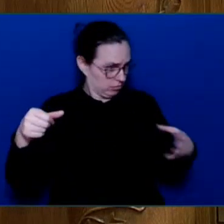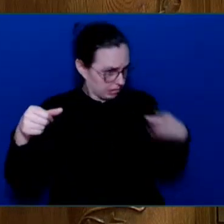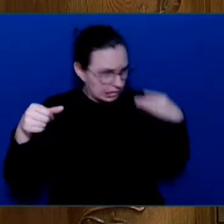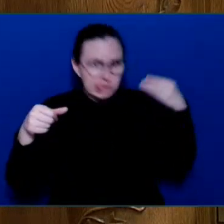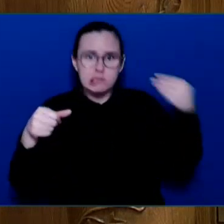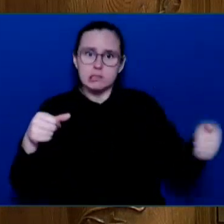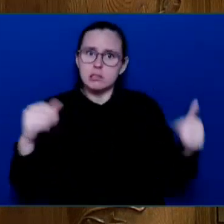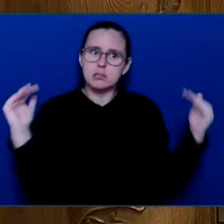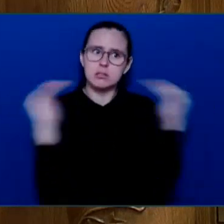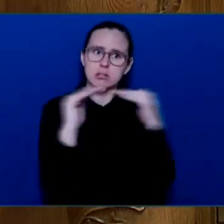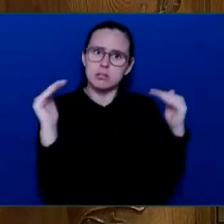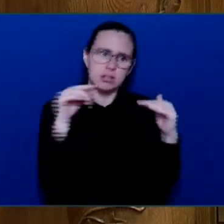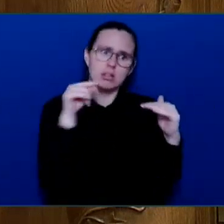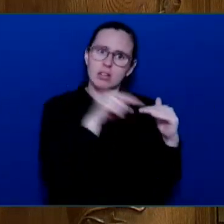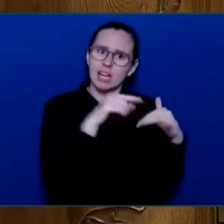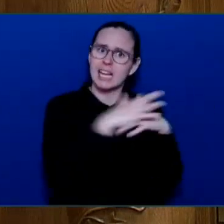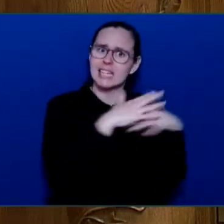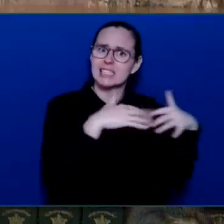Minister of Public Safety.